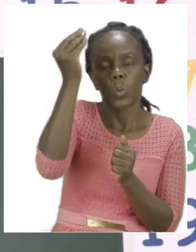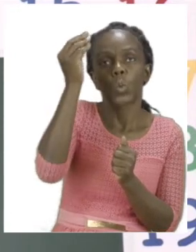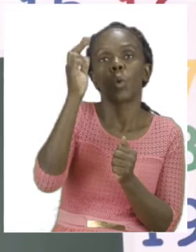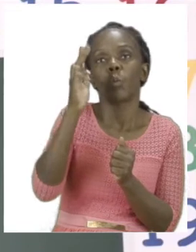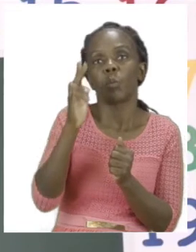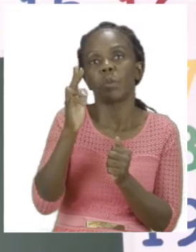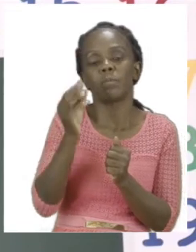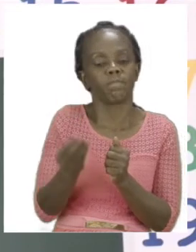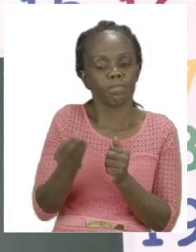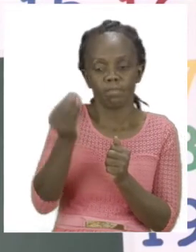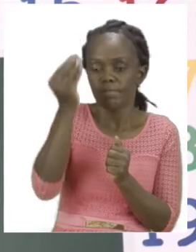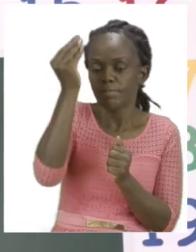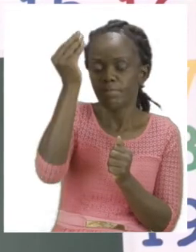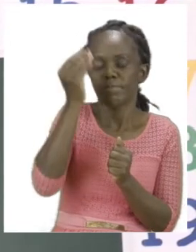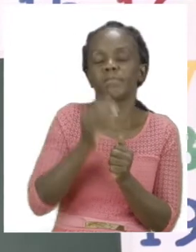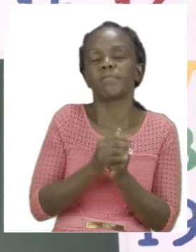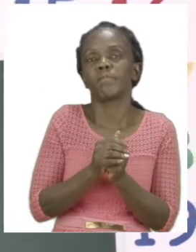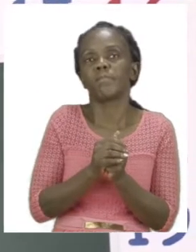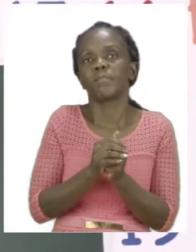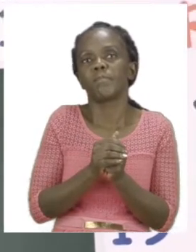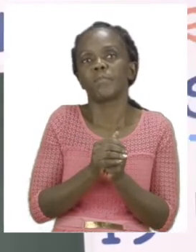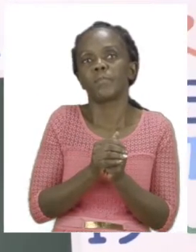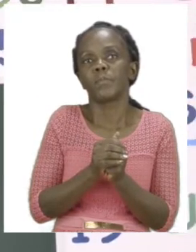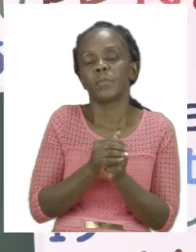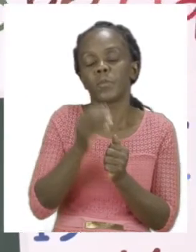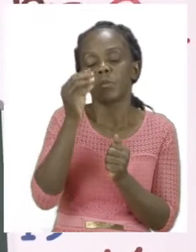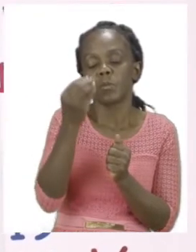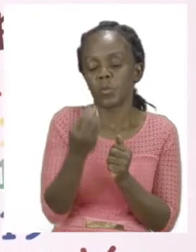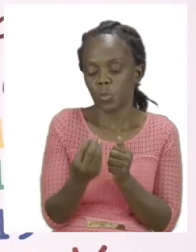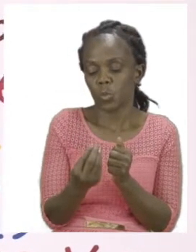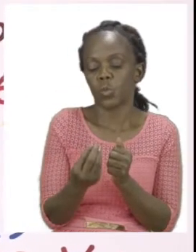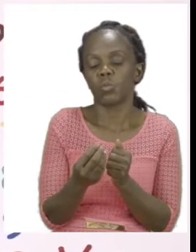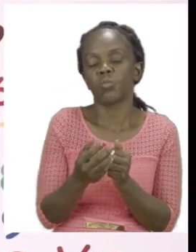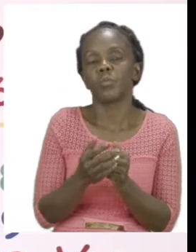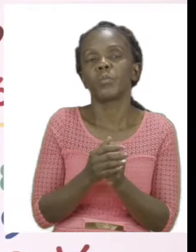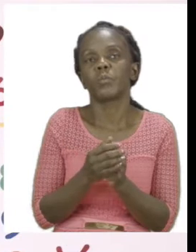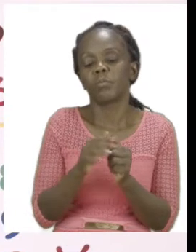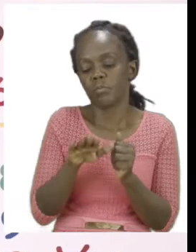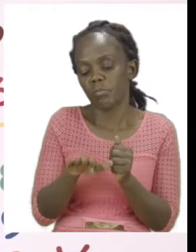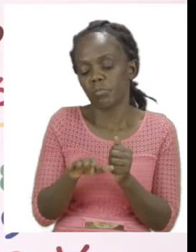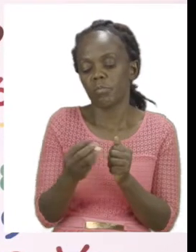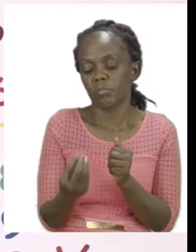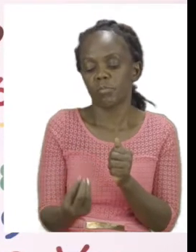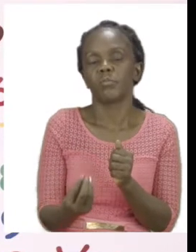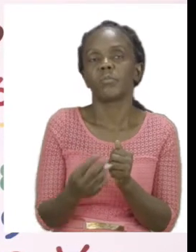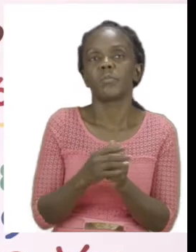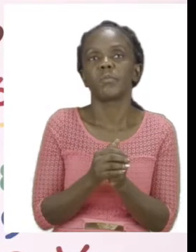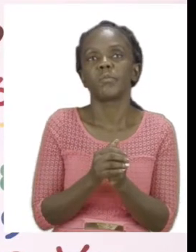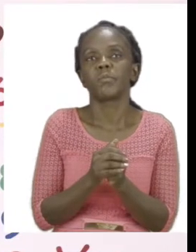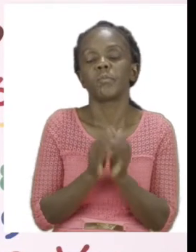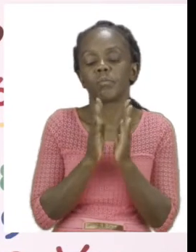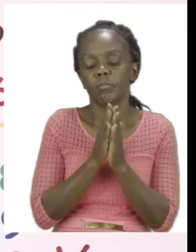long. And when we're talking about short, we're talking about someone who is smaller. So please draw